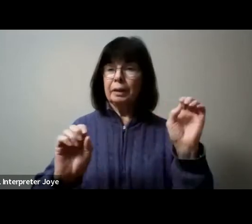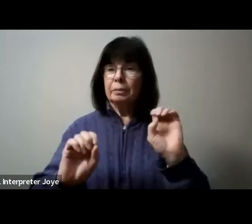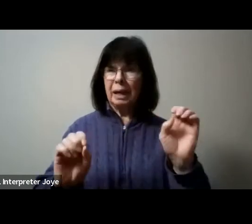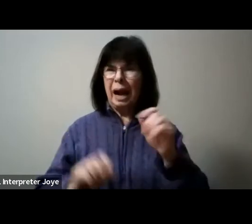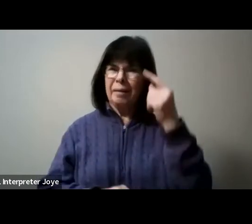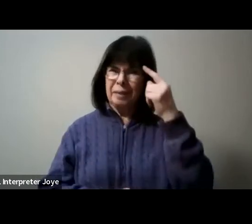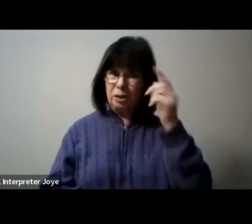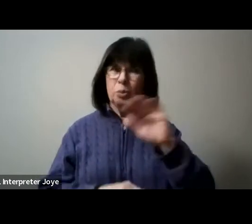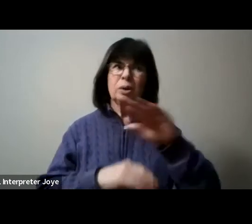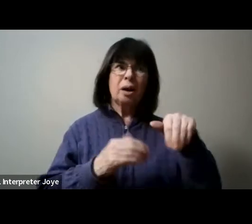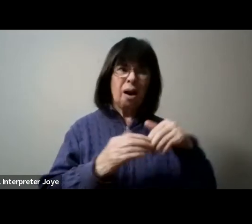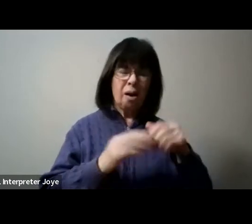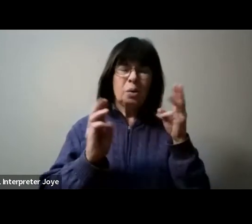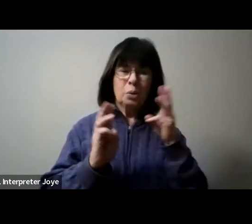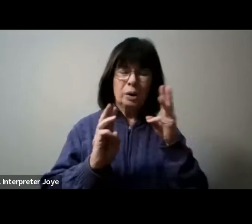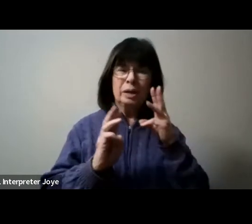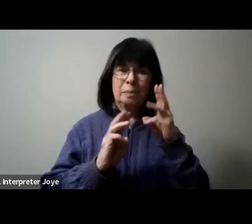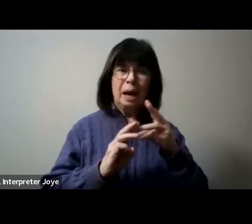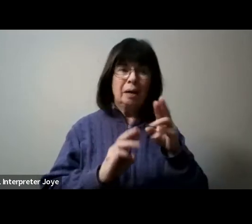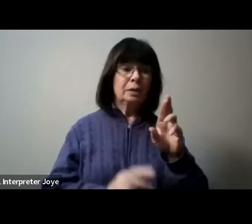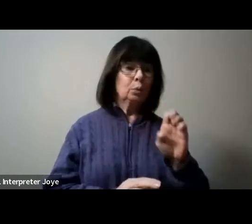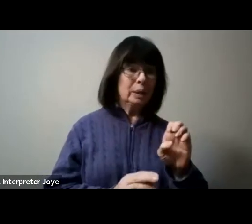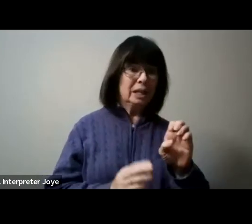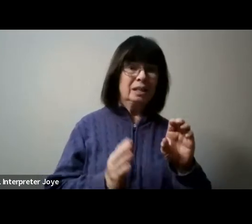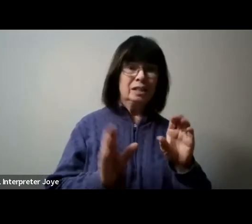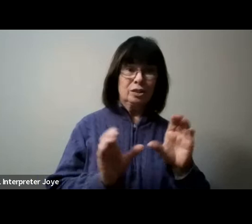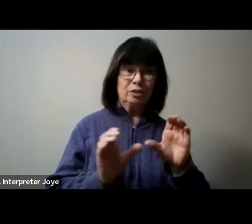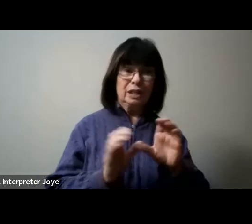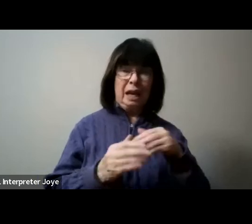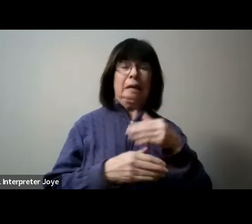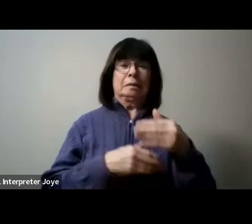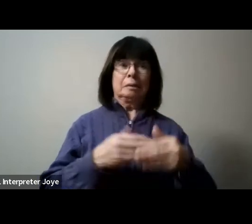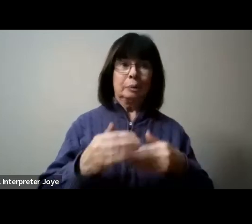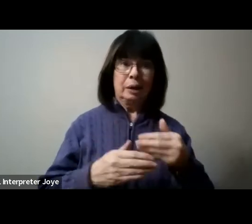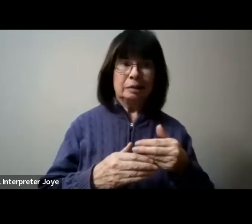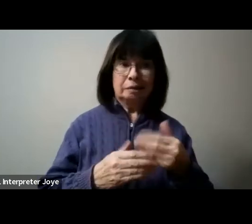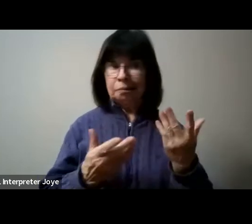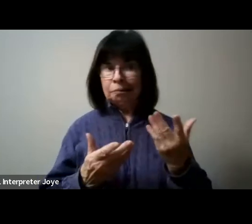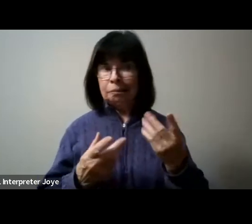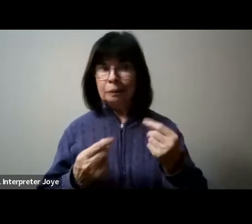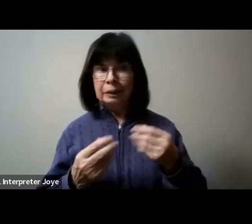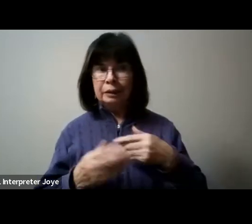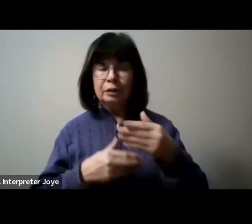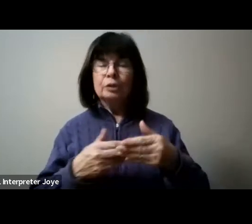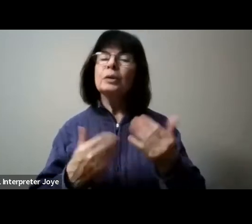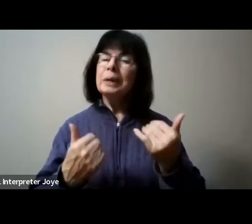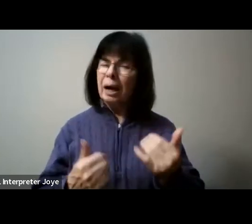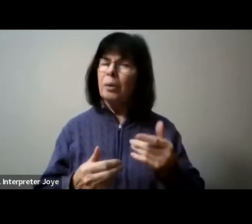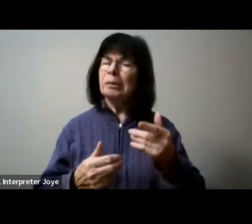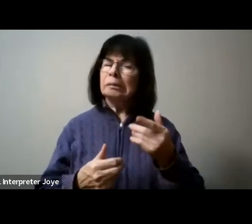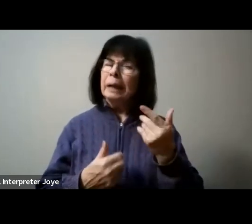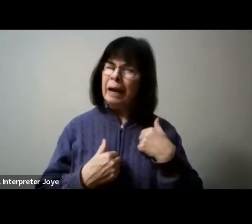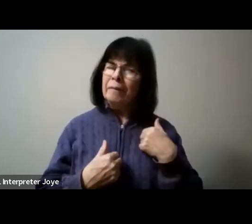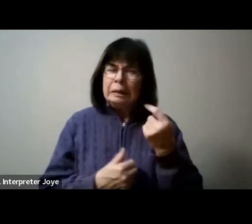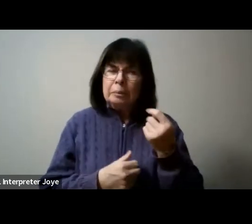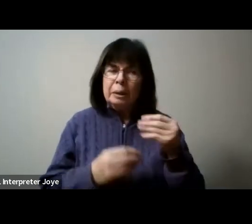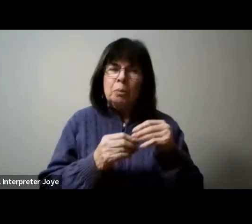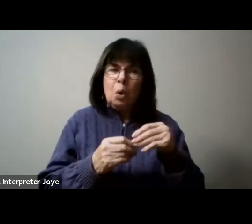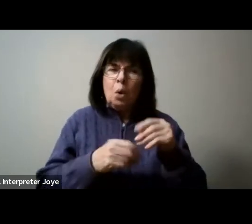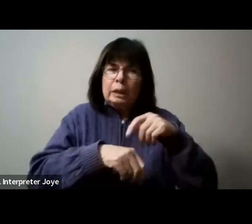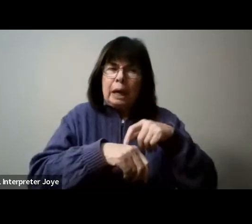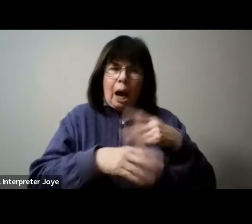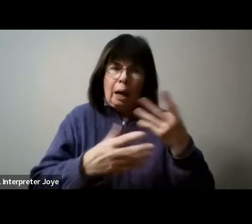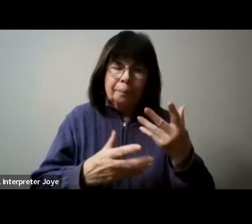worried about the recertification process and what that's going to look like. So at least we have a little more time maybe than we thought. But I guess